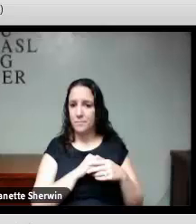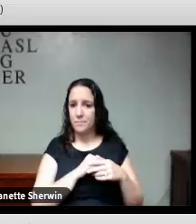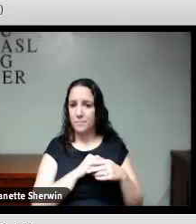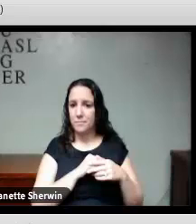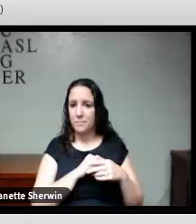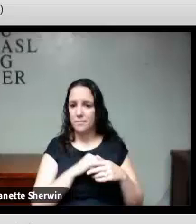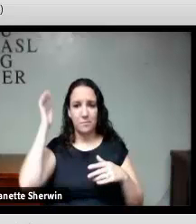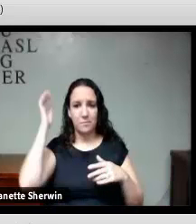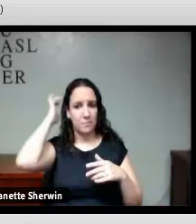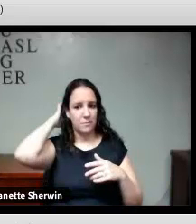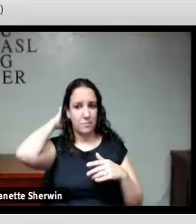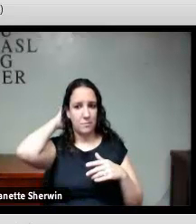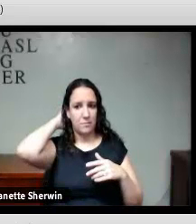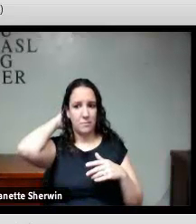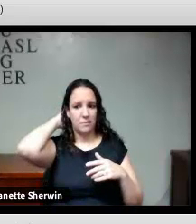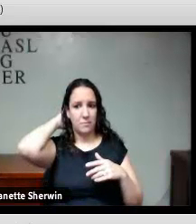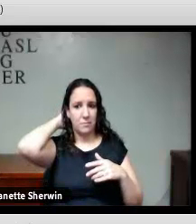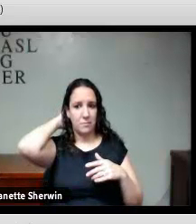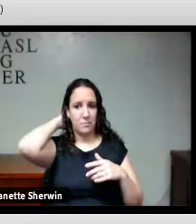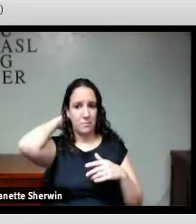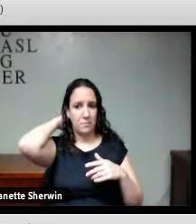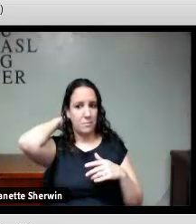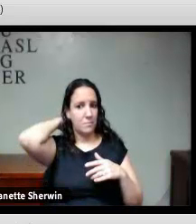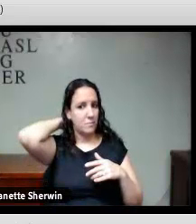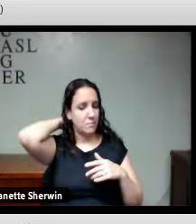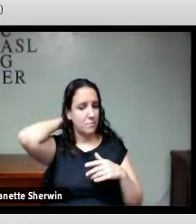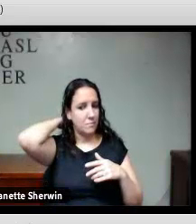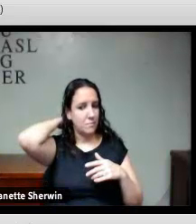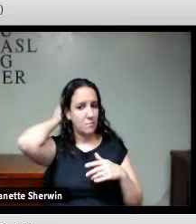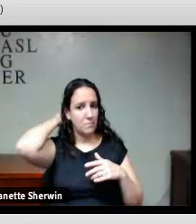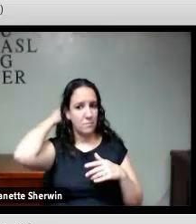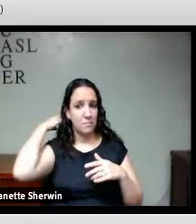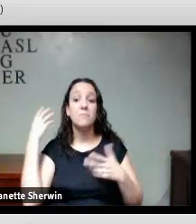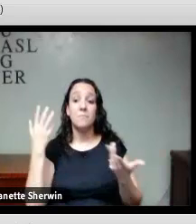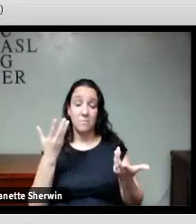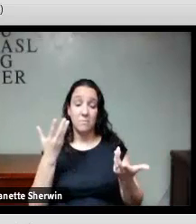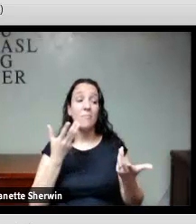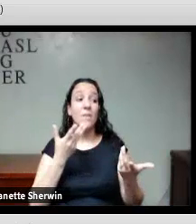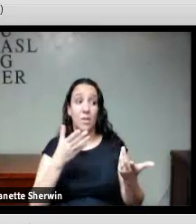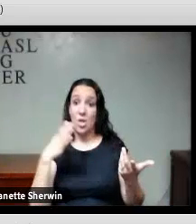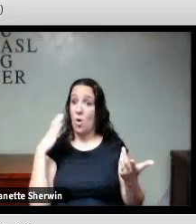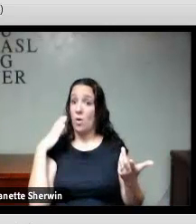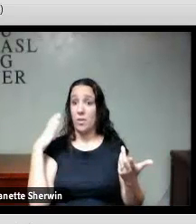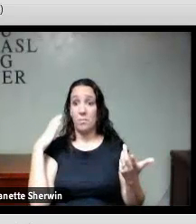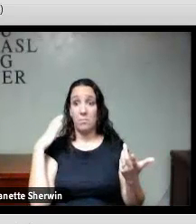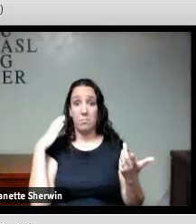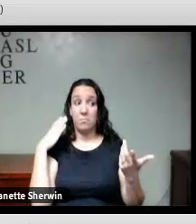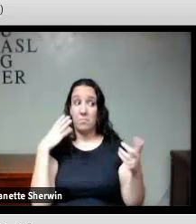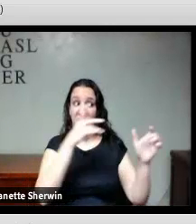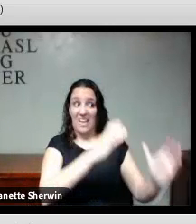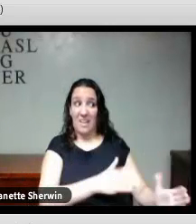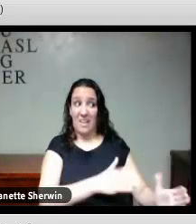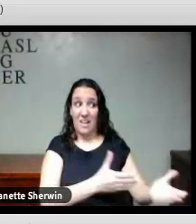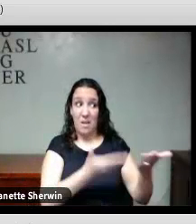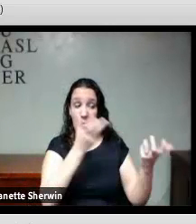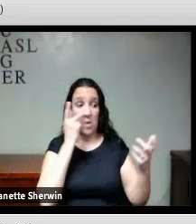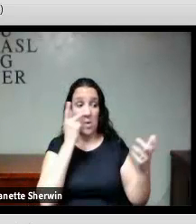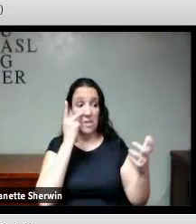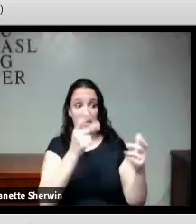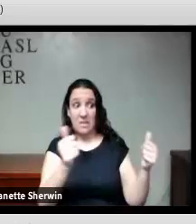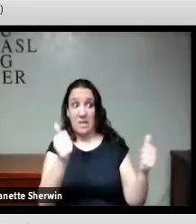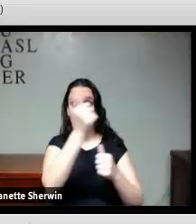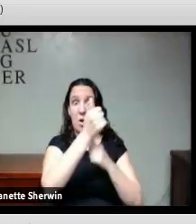sarcastic. Yes. And the patron, Joan, said probably will ask to see the supervisor. That's what I was just thinking, Joan, when Jack said it may be made worse. And I'm thinking,